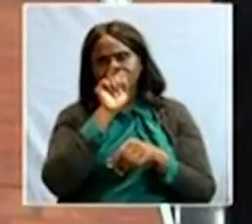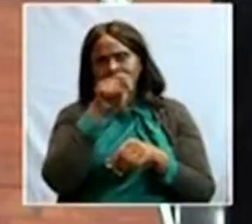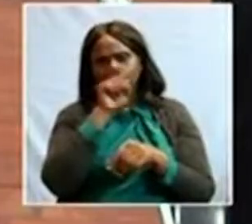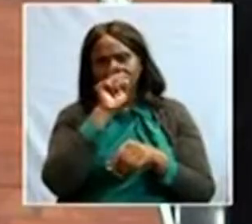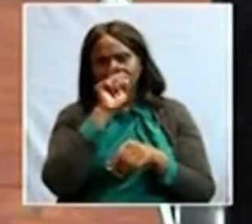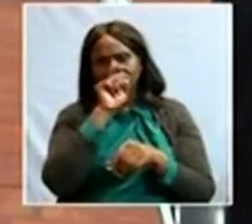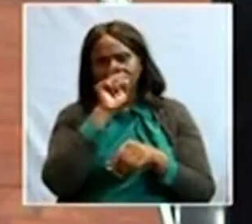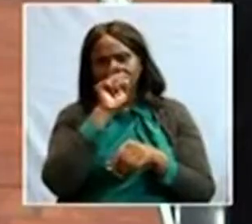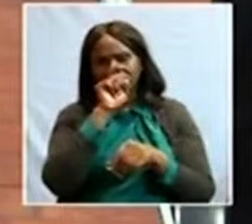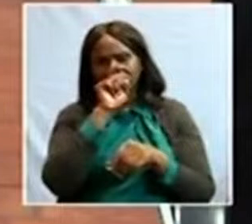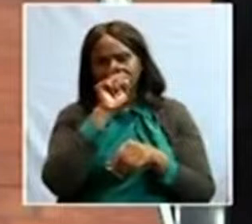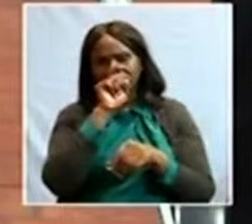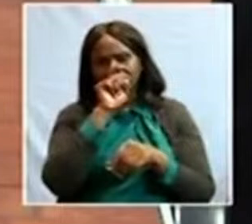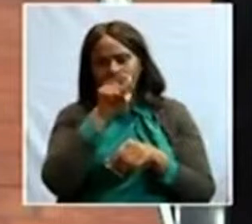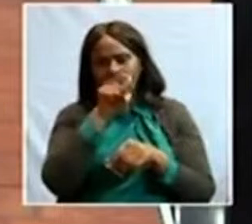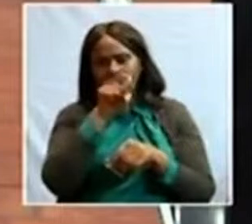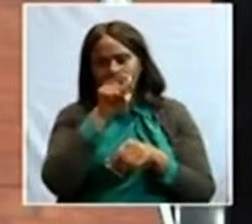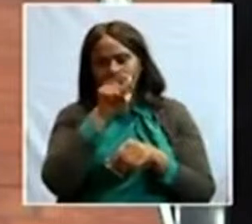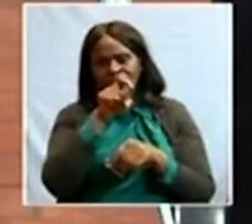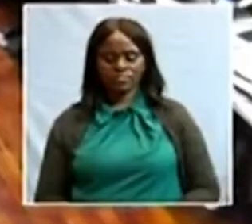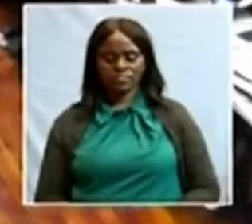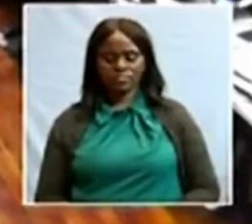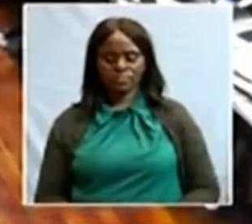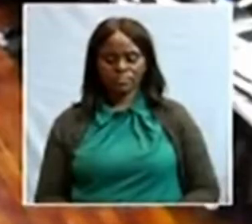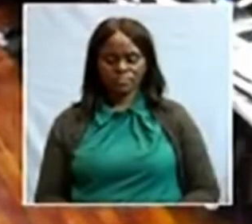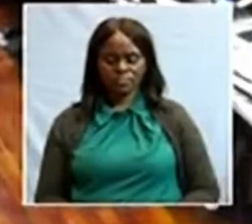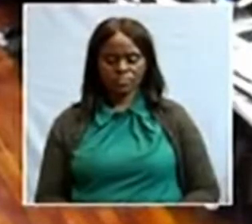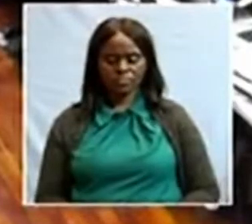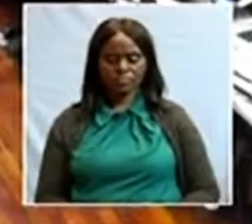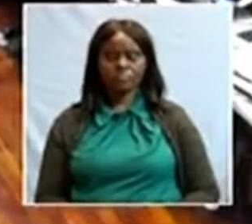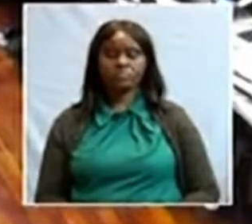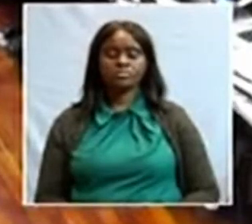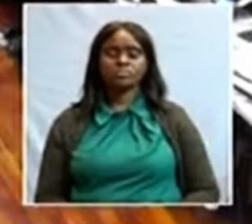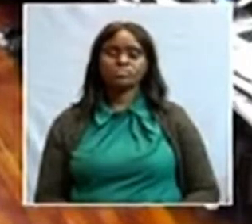Yes. All right.